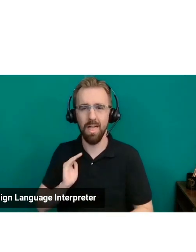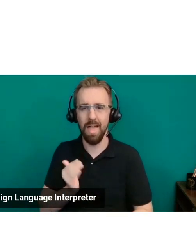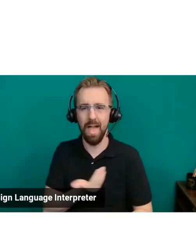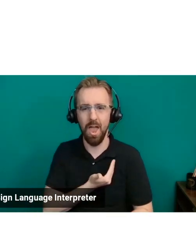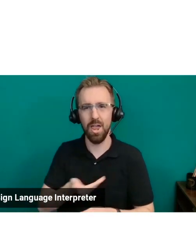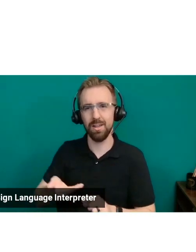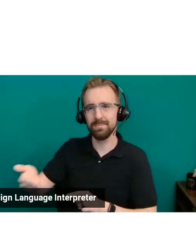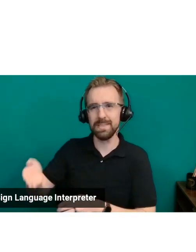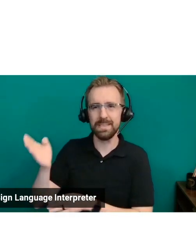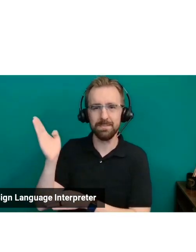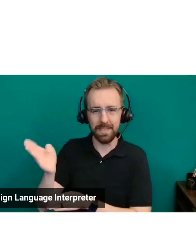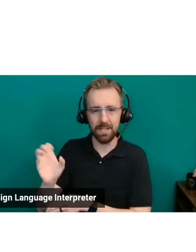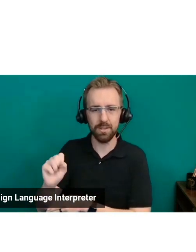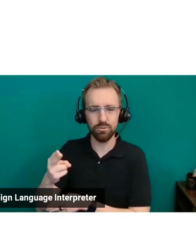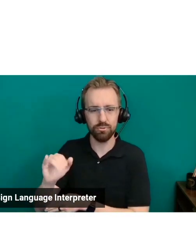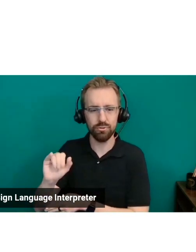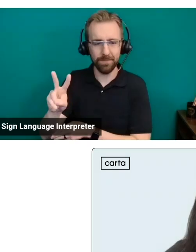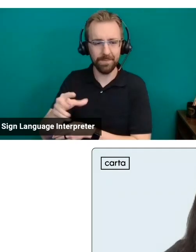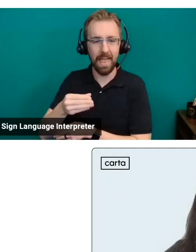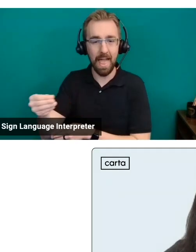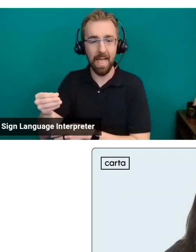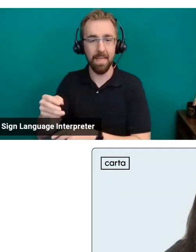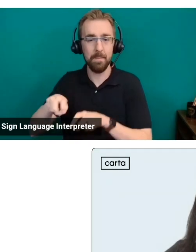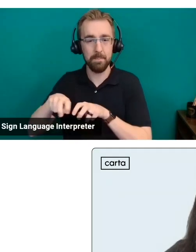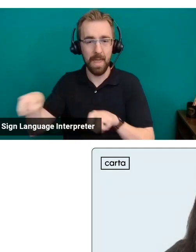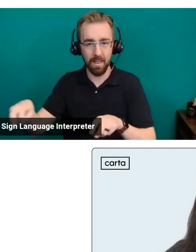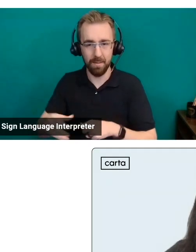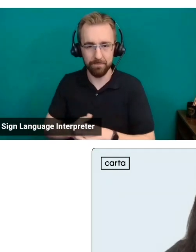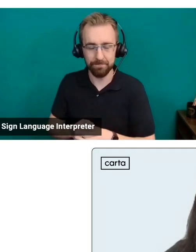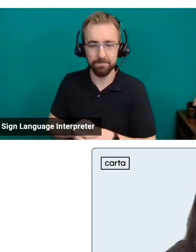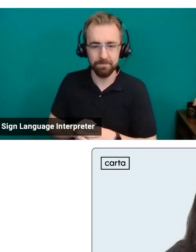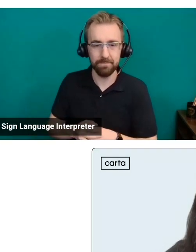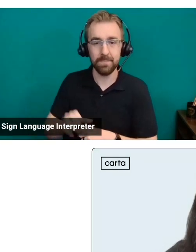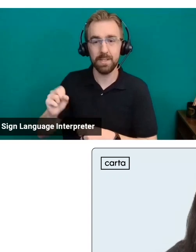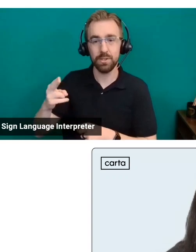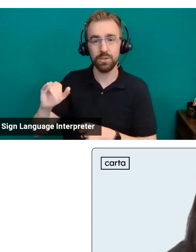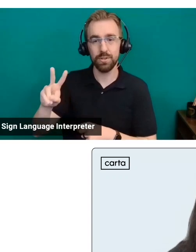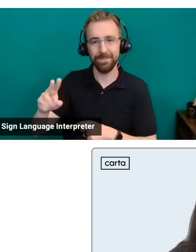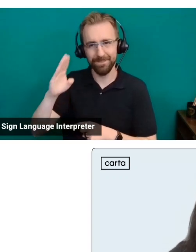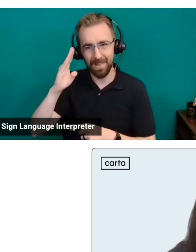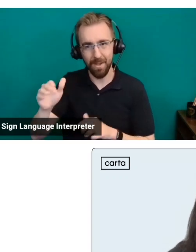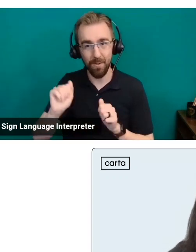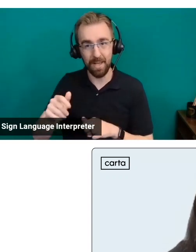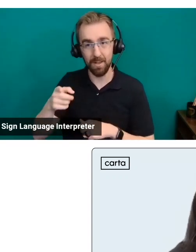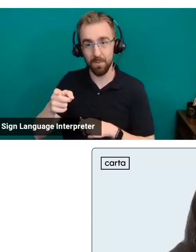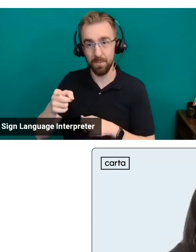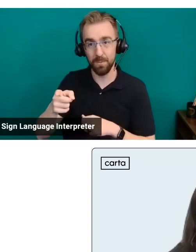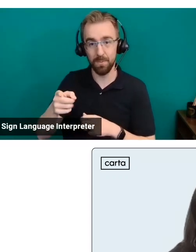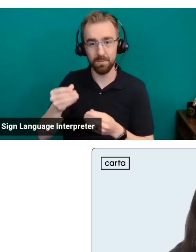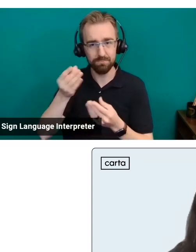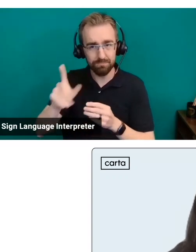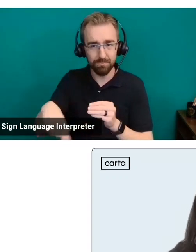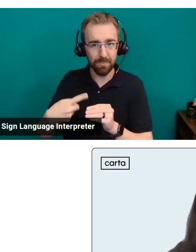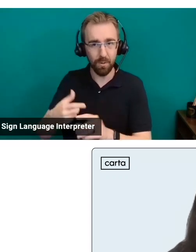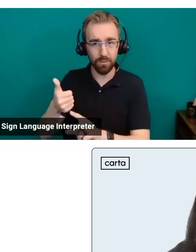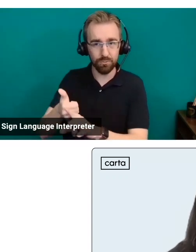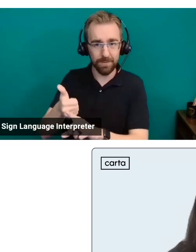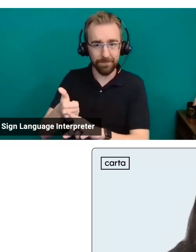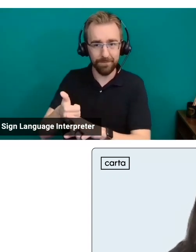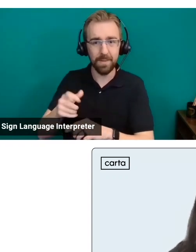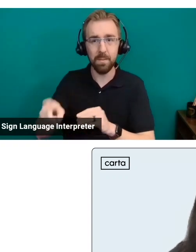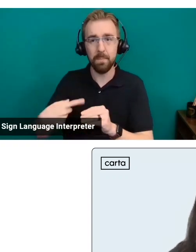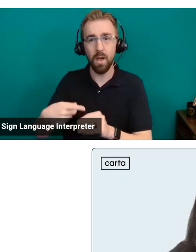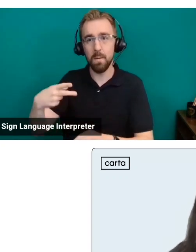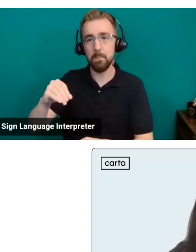guest speaker, Shiv, and our panel. And so first, Shiv, hi. Can you tell us about yourself, about